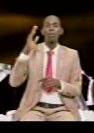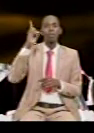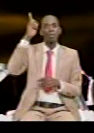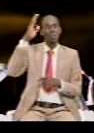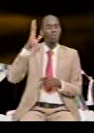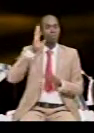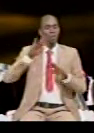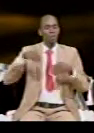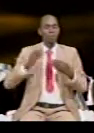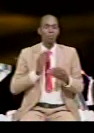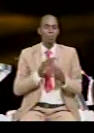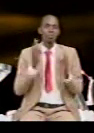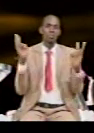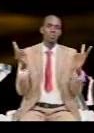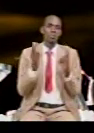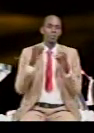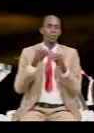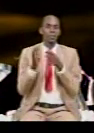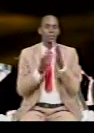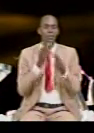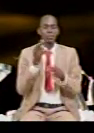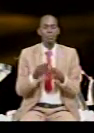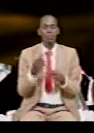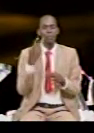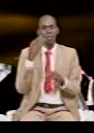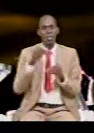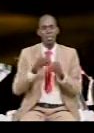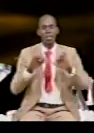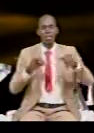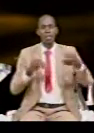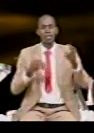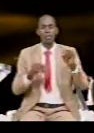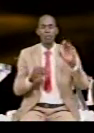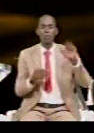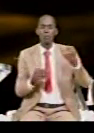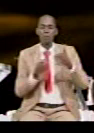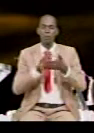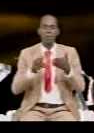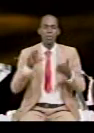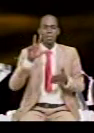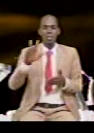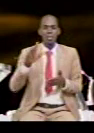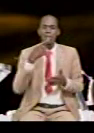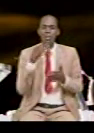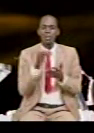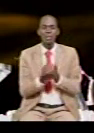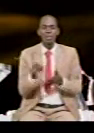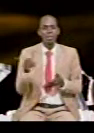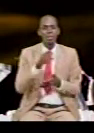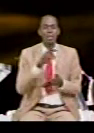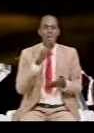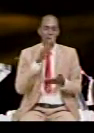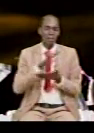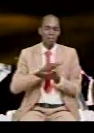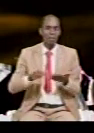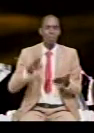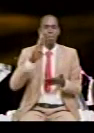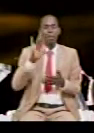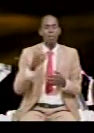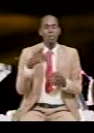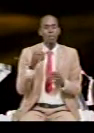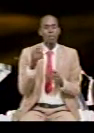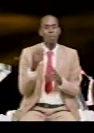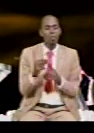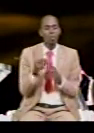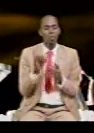victory in Jesus' name. It tells us in John chapter 15, verse 3, it says, ye are clean by the word which I